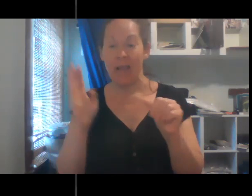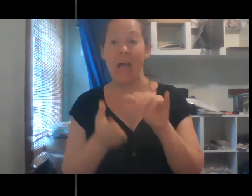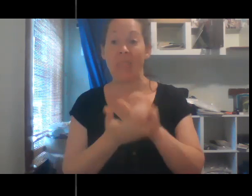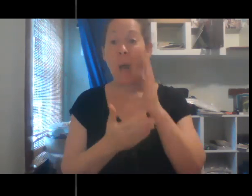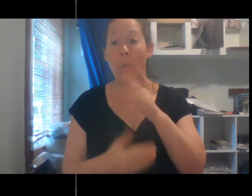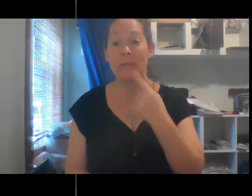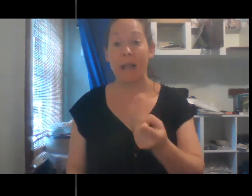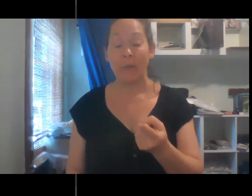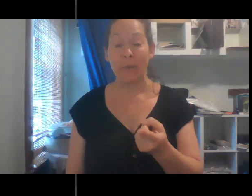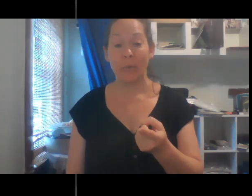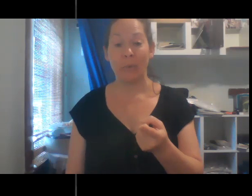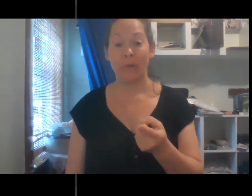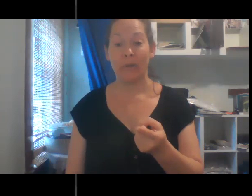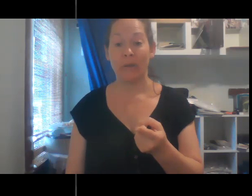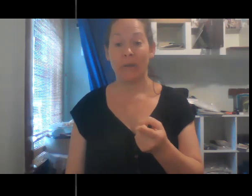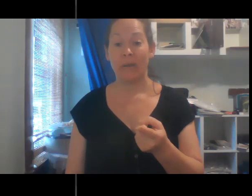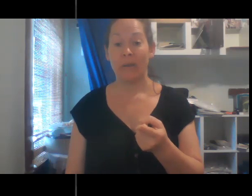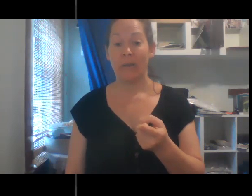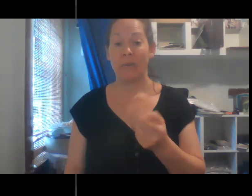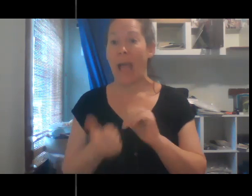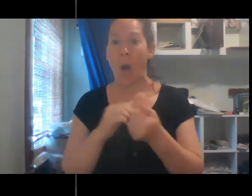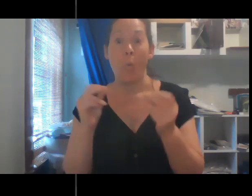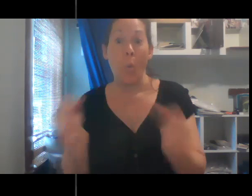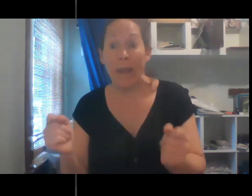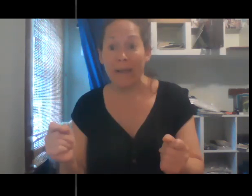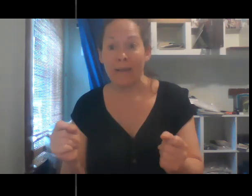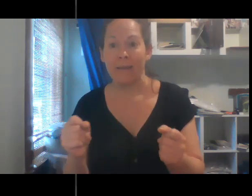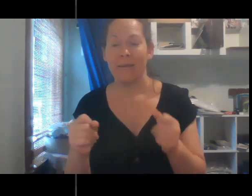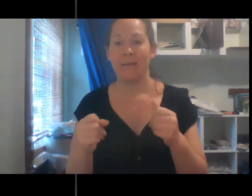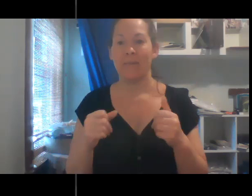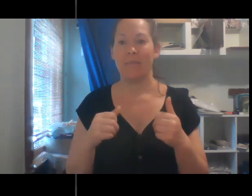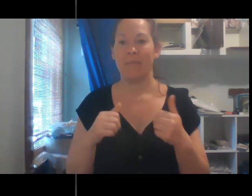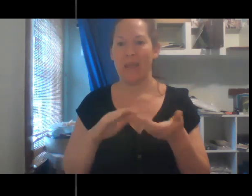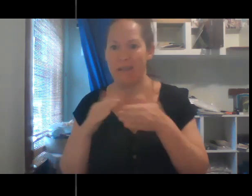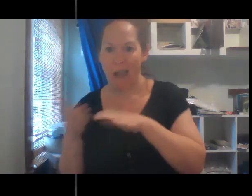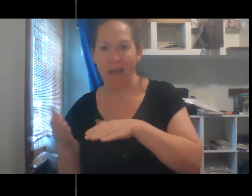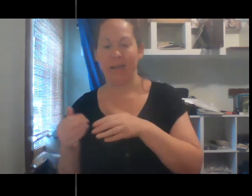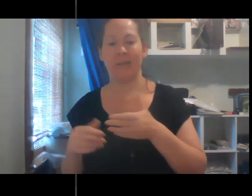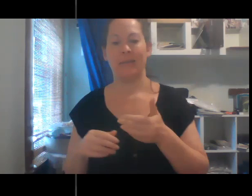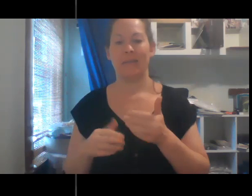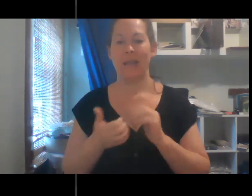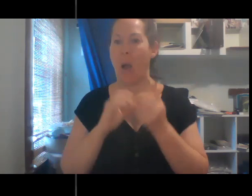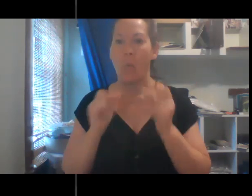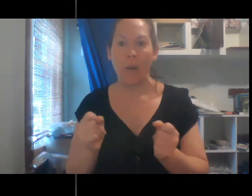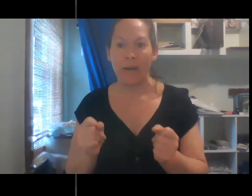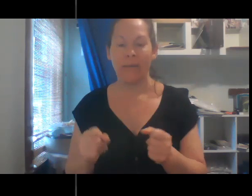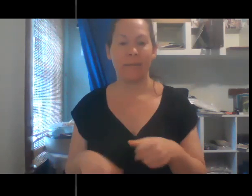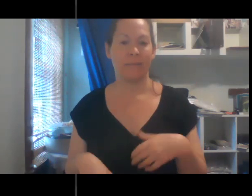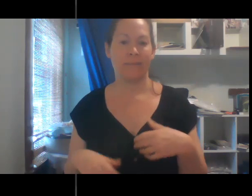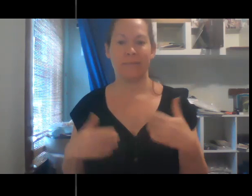the constants A and B will determine how quickly that happens, and how that relates to